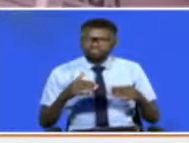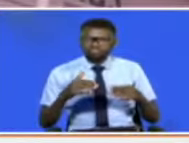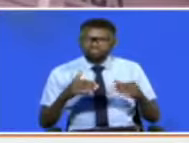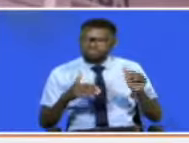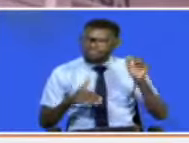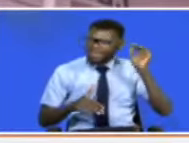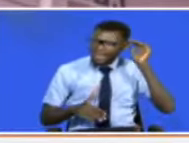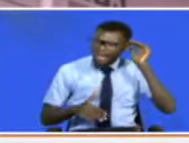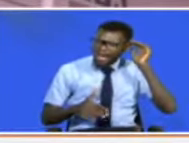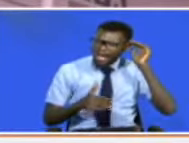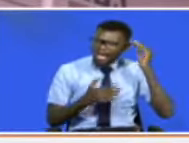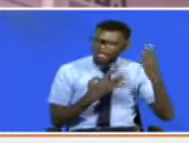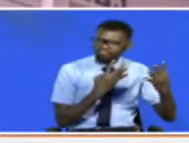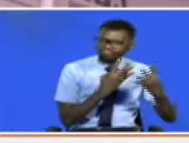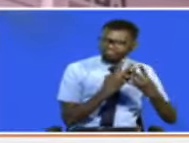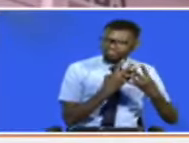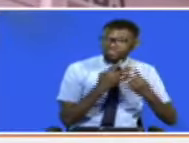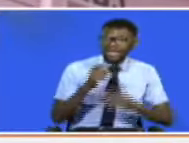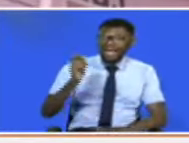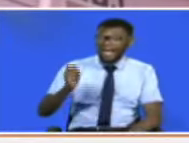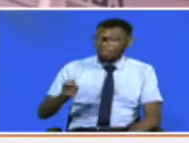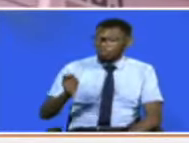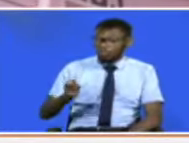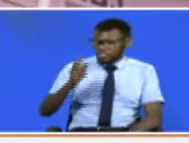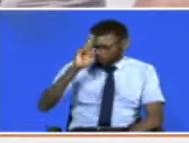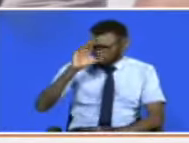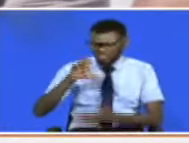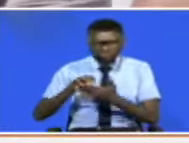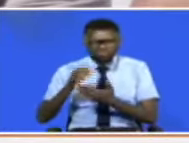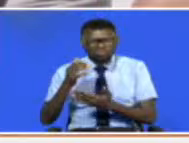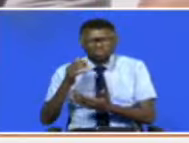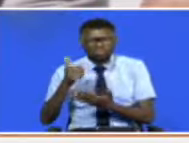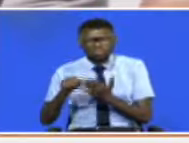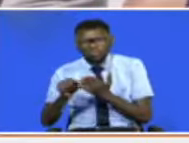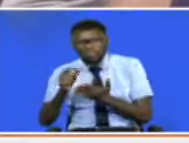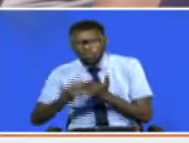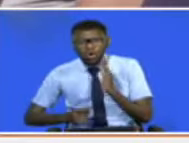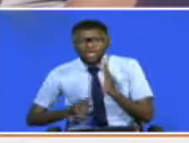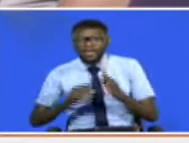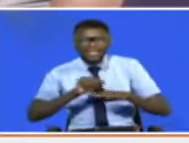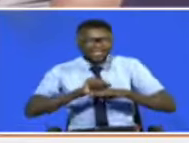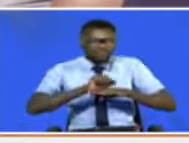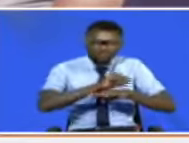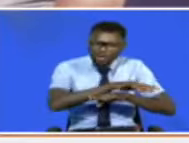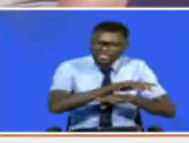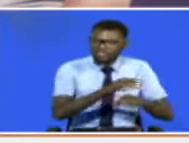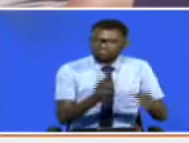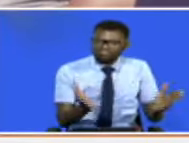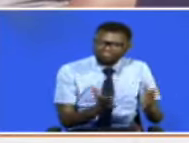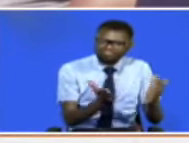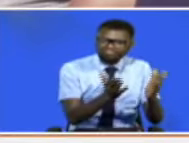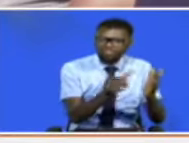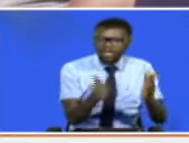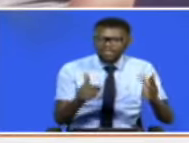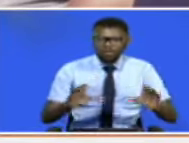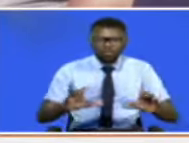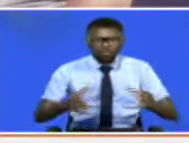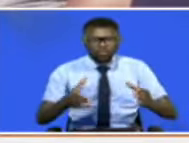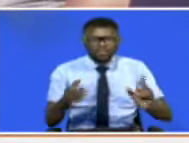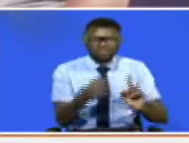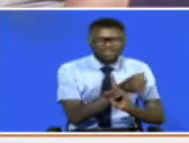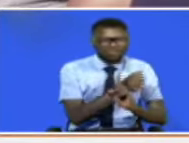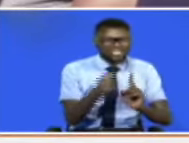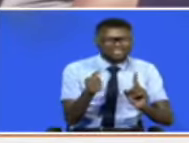police station under the charge of incitement to violence. We've just been informed that they are planning to charge him with incitement